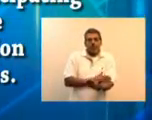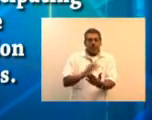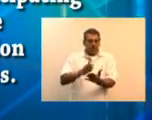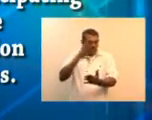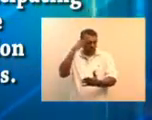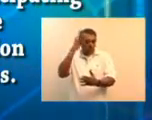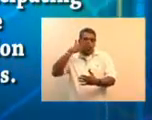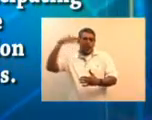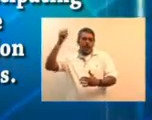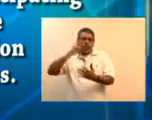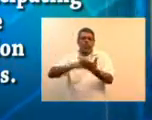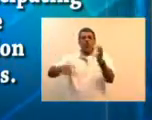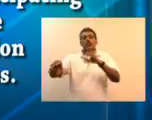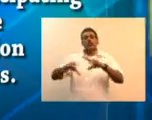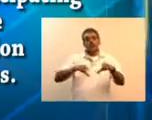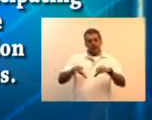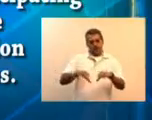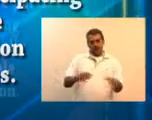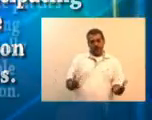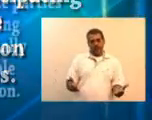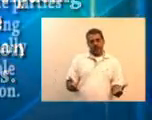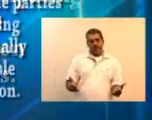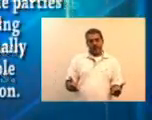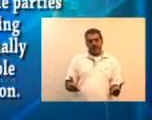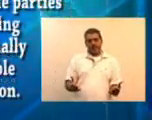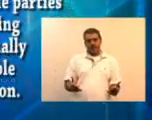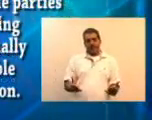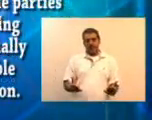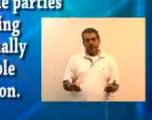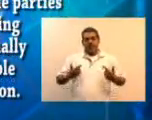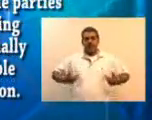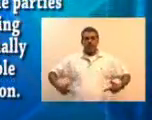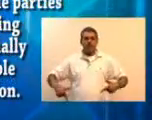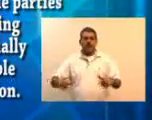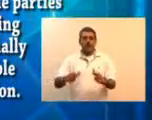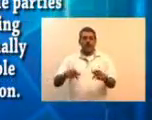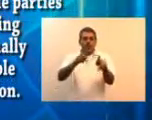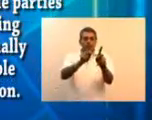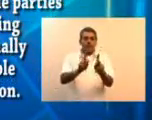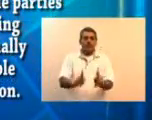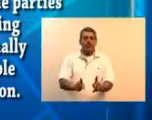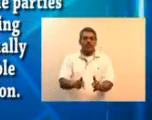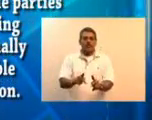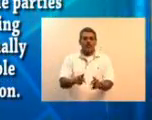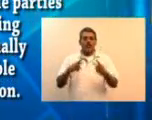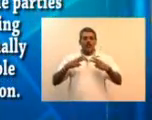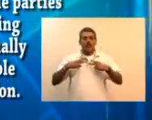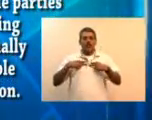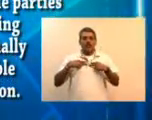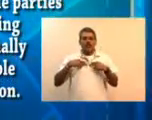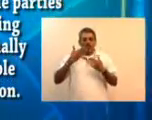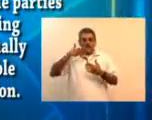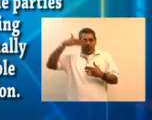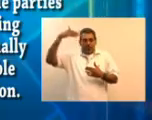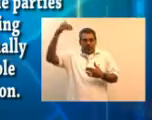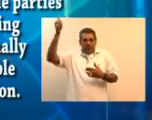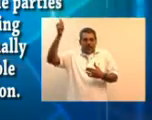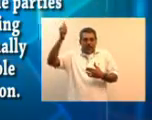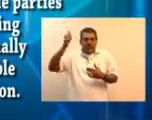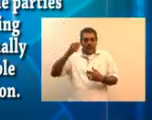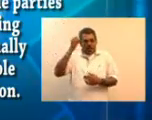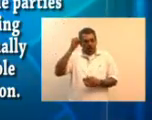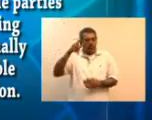actively participating in the mediation process. This will help to ensure that they are given the best opportunity